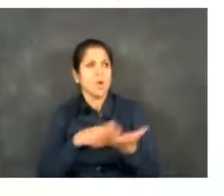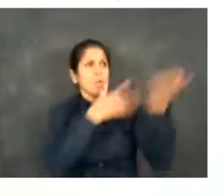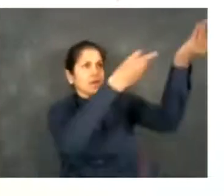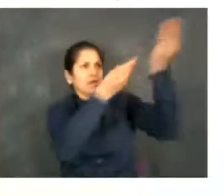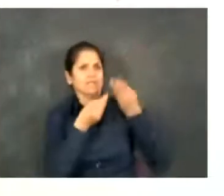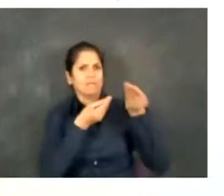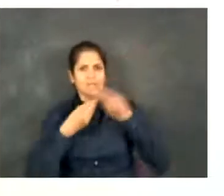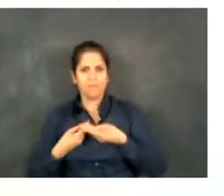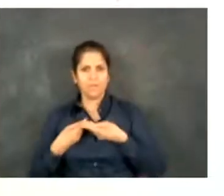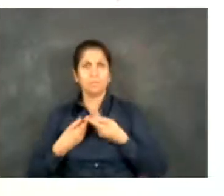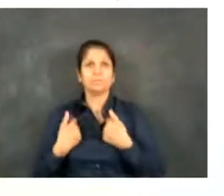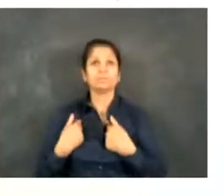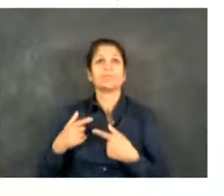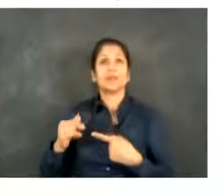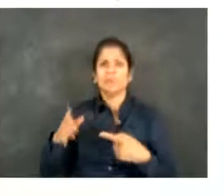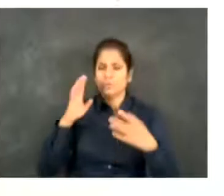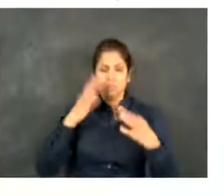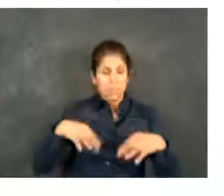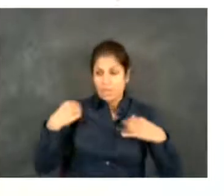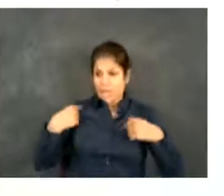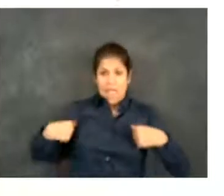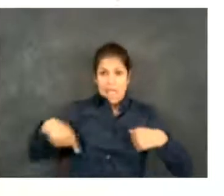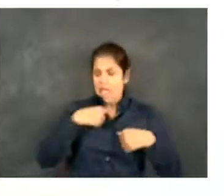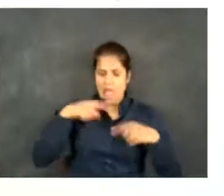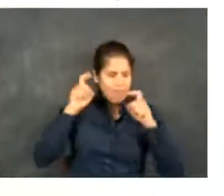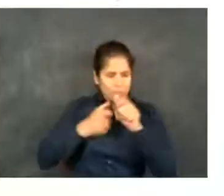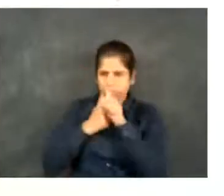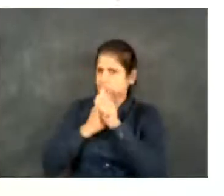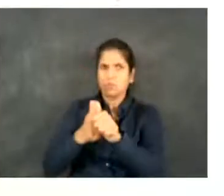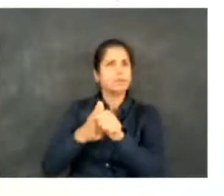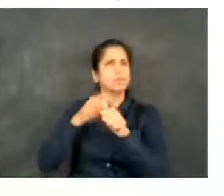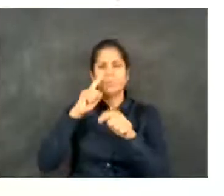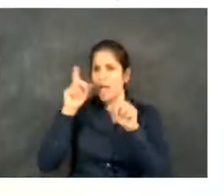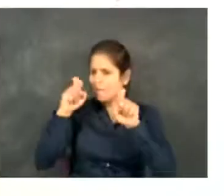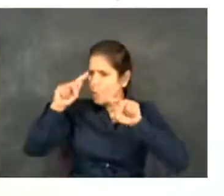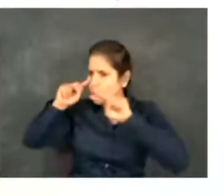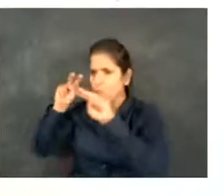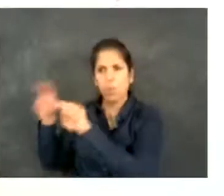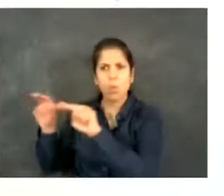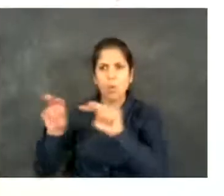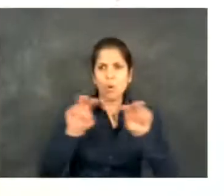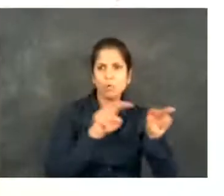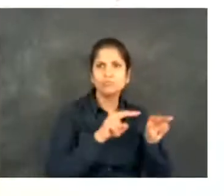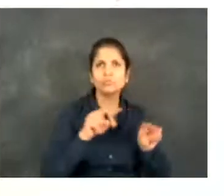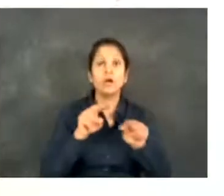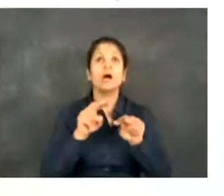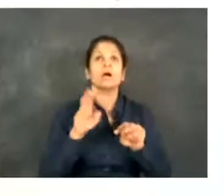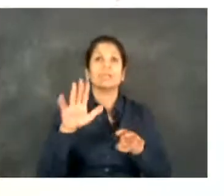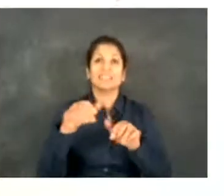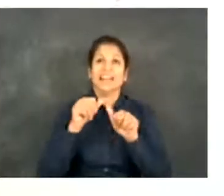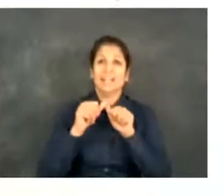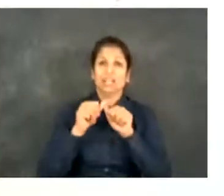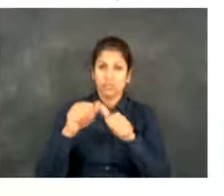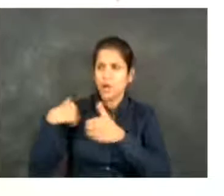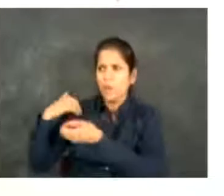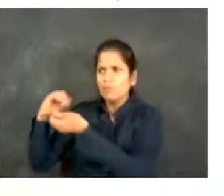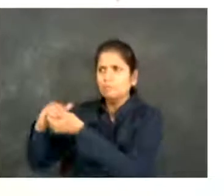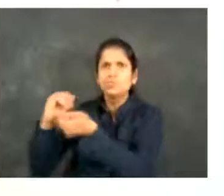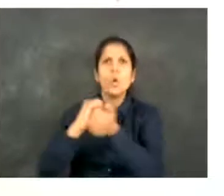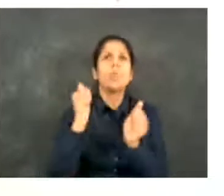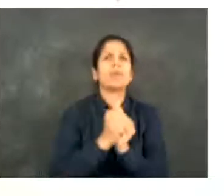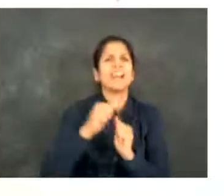looking closely at this. We will continue to work with our pediatric providers, and we will provide information as it